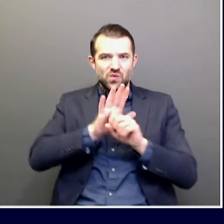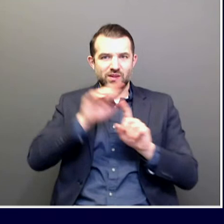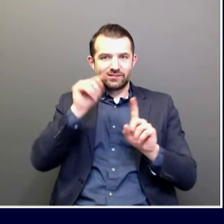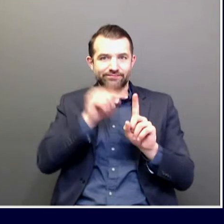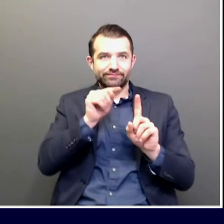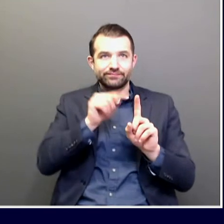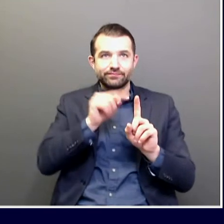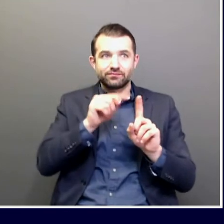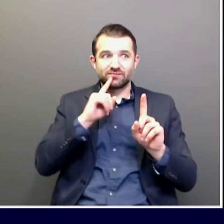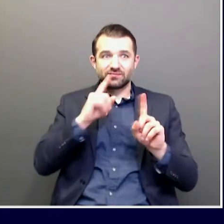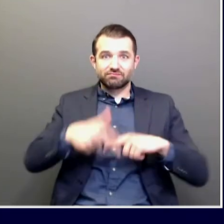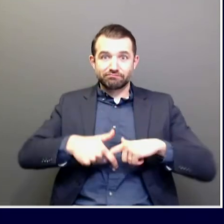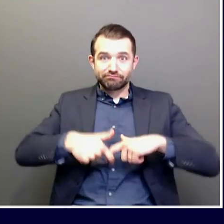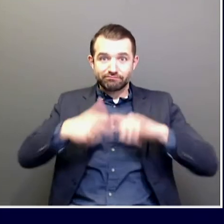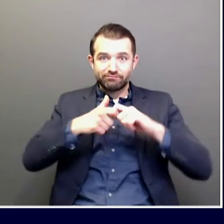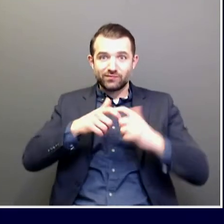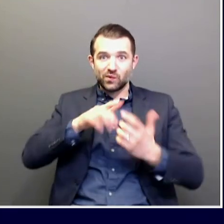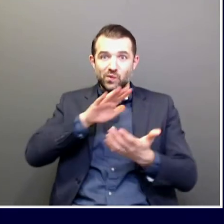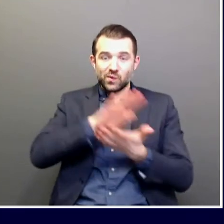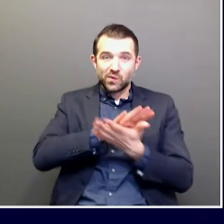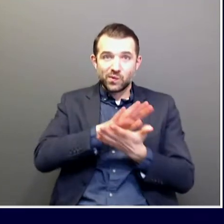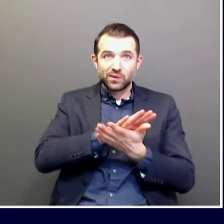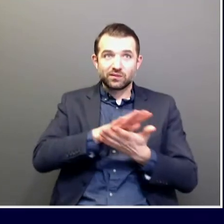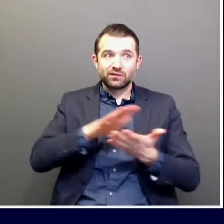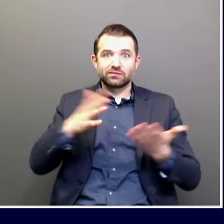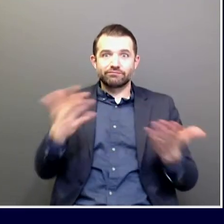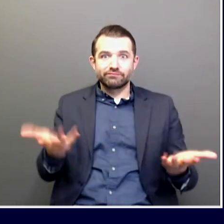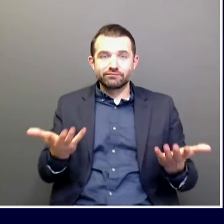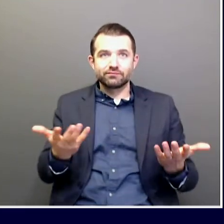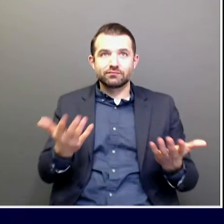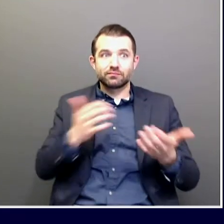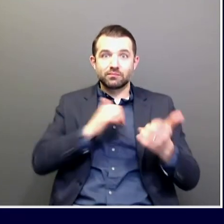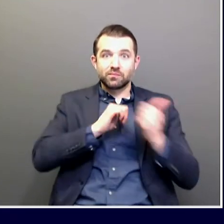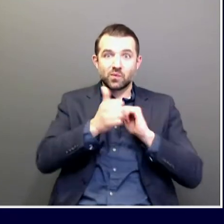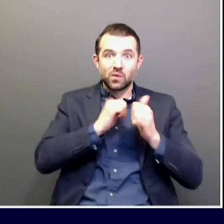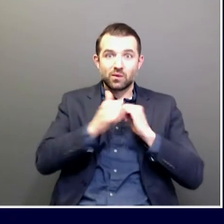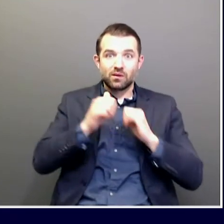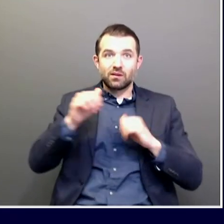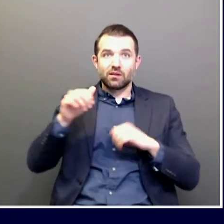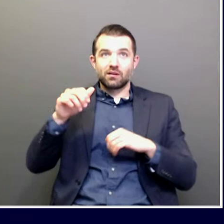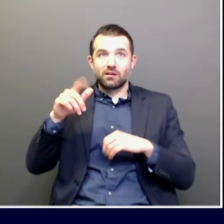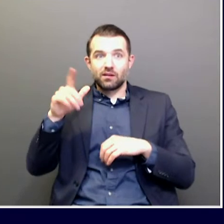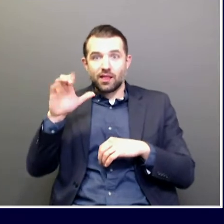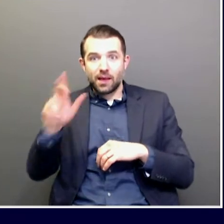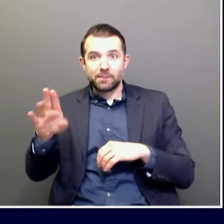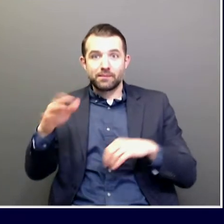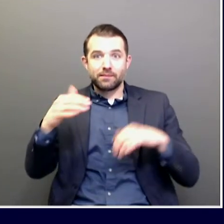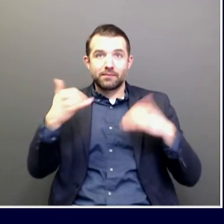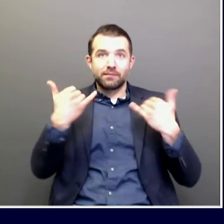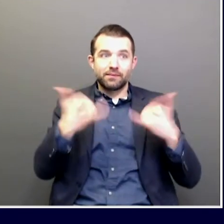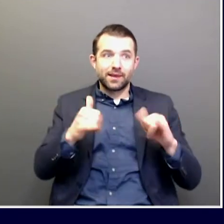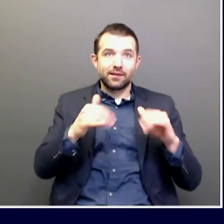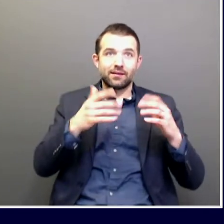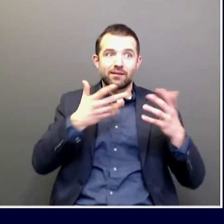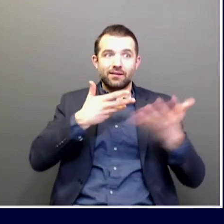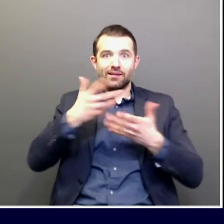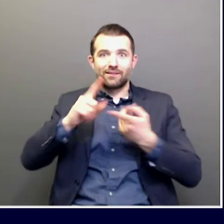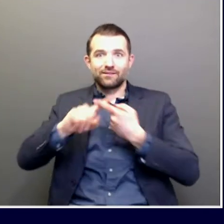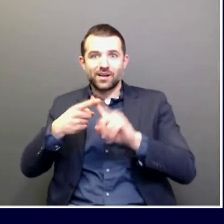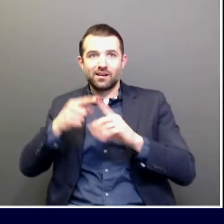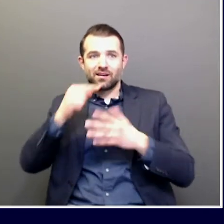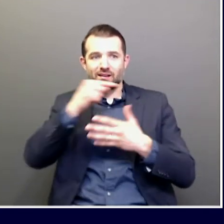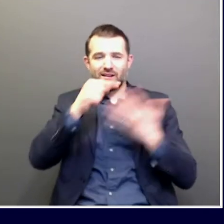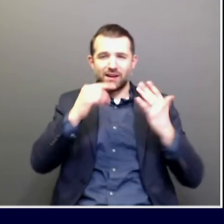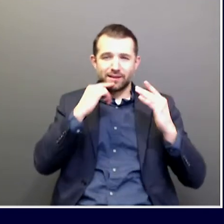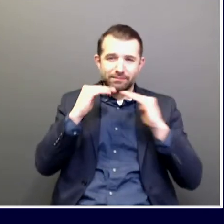how do we bring more supports for mental health into our schools, be that trainings for the existing staff and